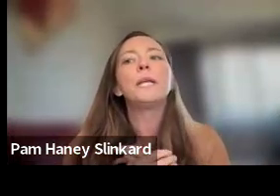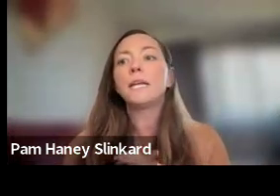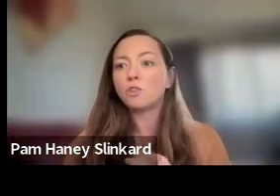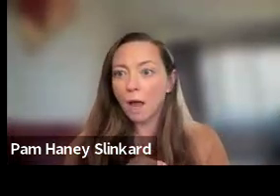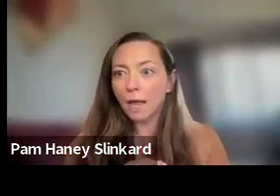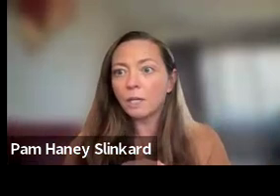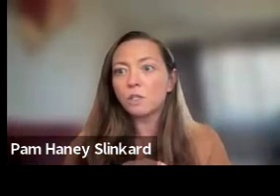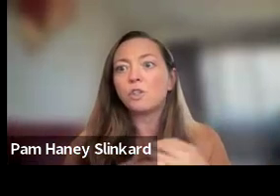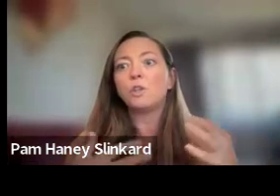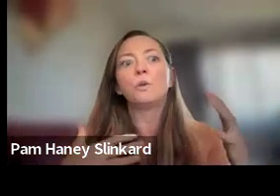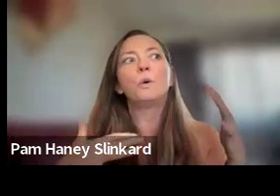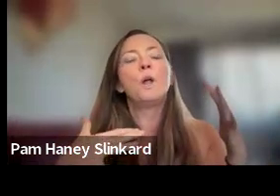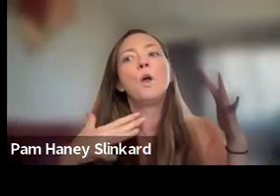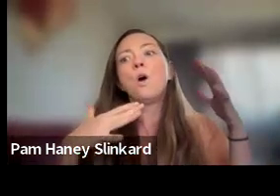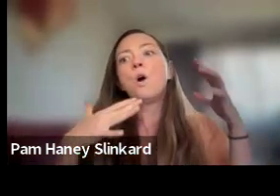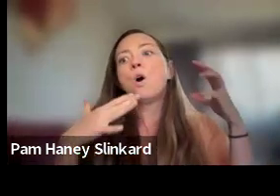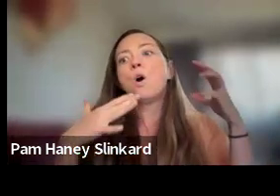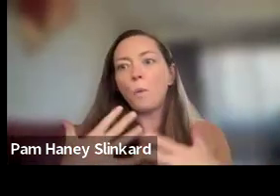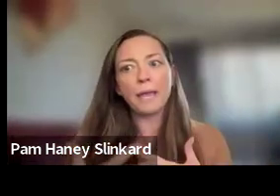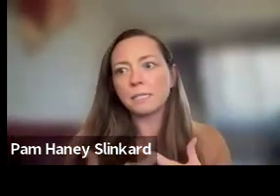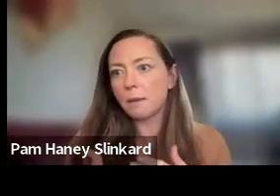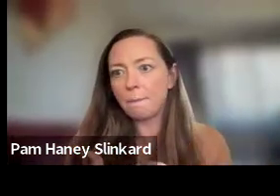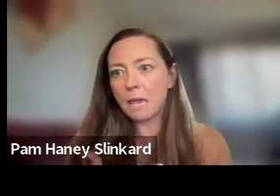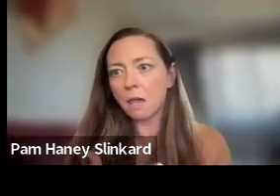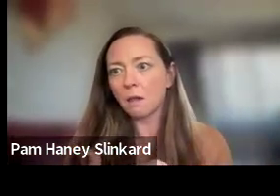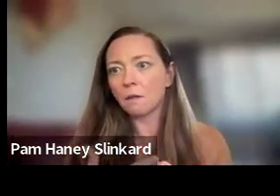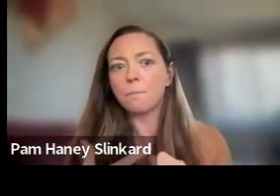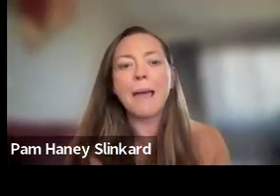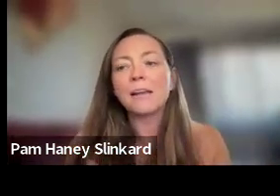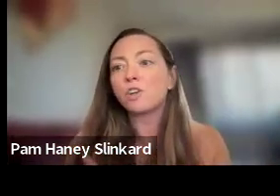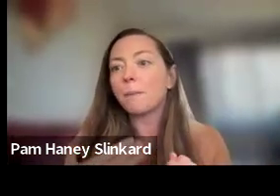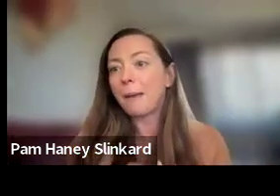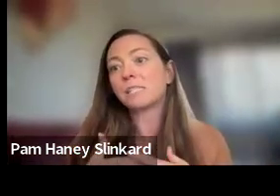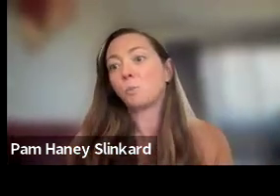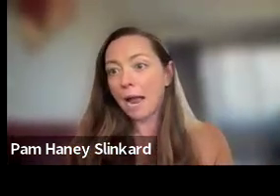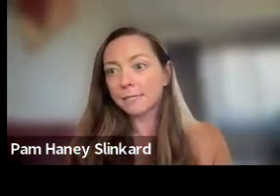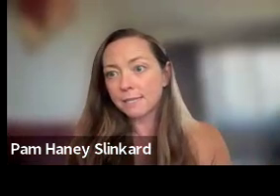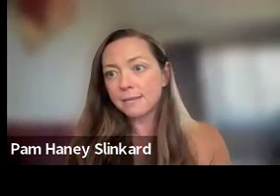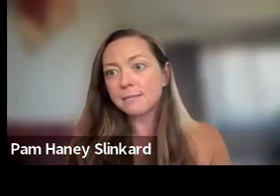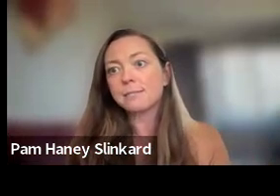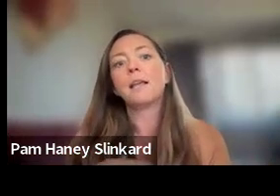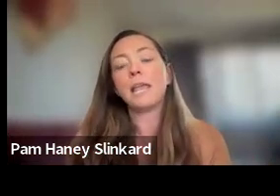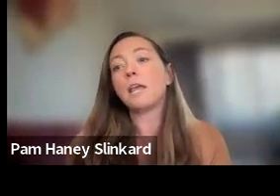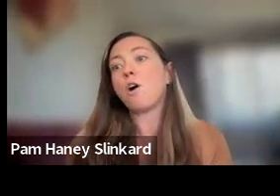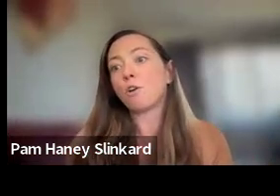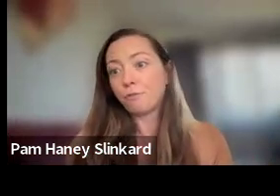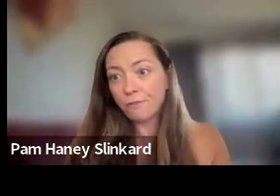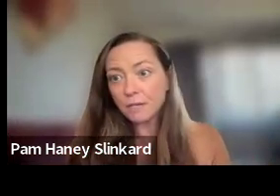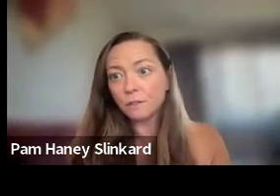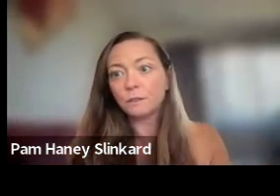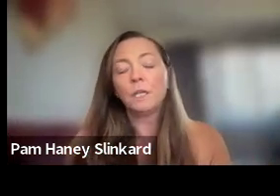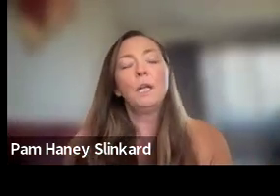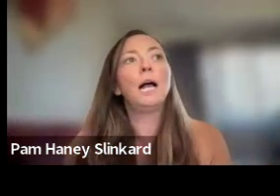have really tried to always be matching best practices in